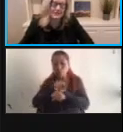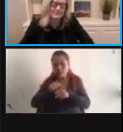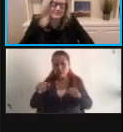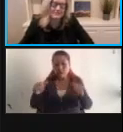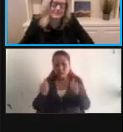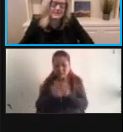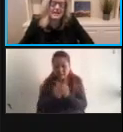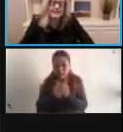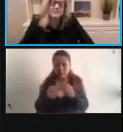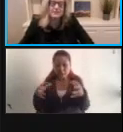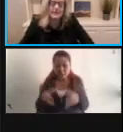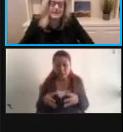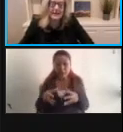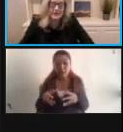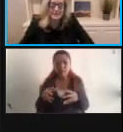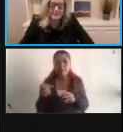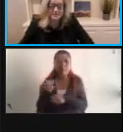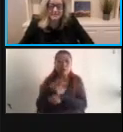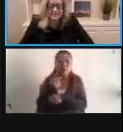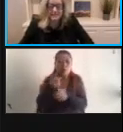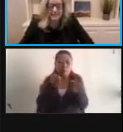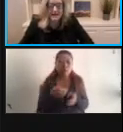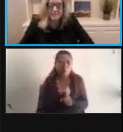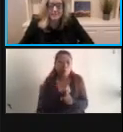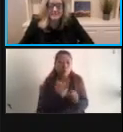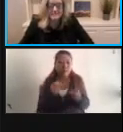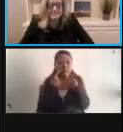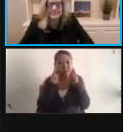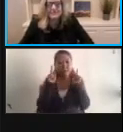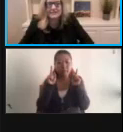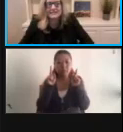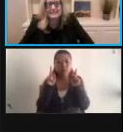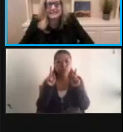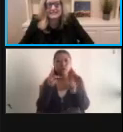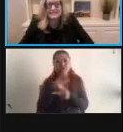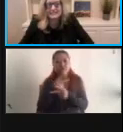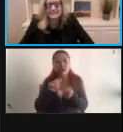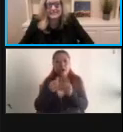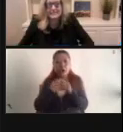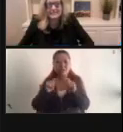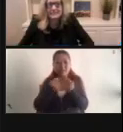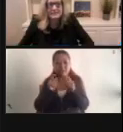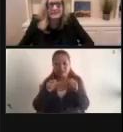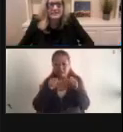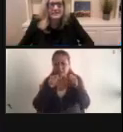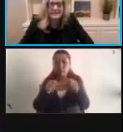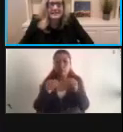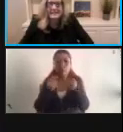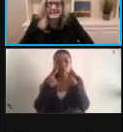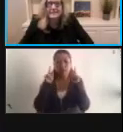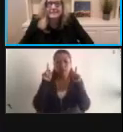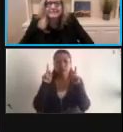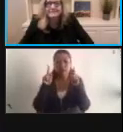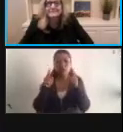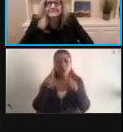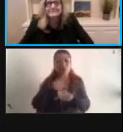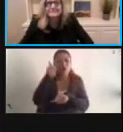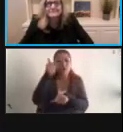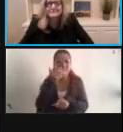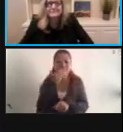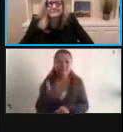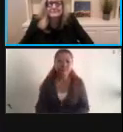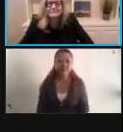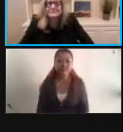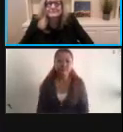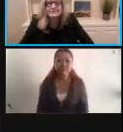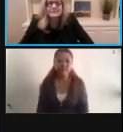person could ever do, and to provide the countermeasures that can help these teams to go the distance. Thank you.